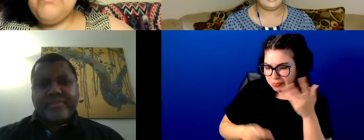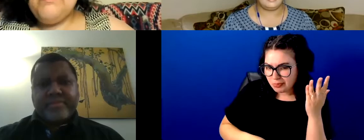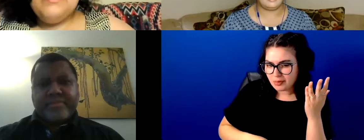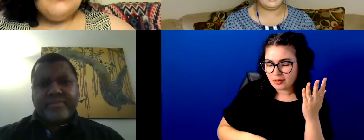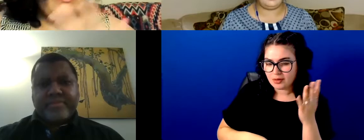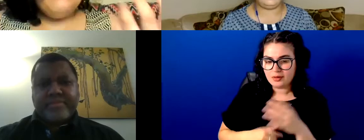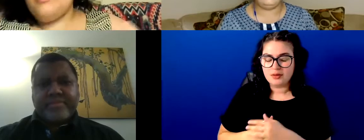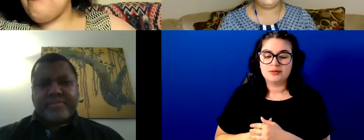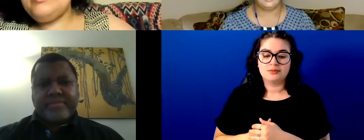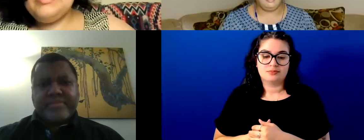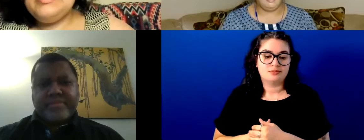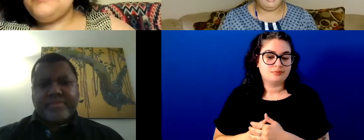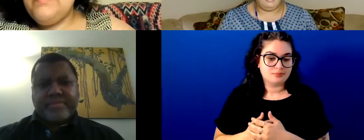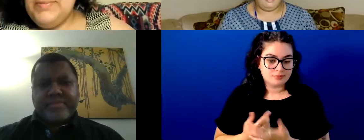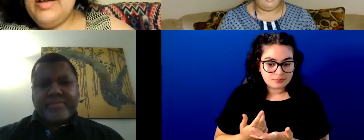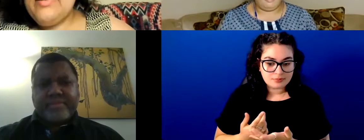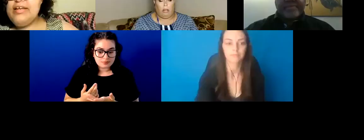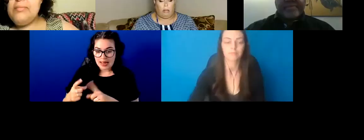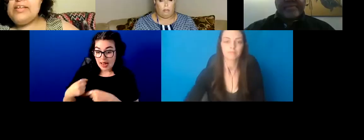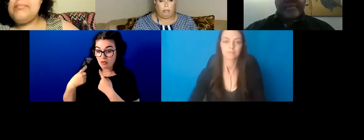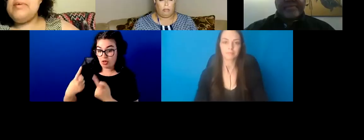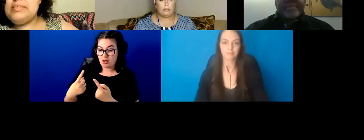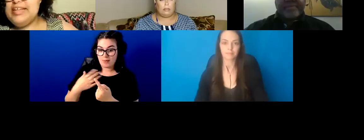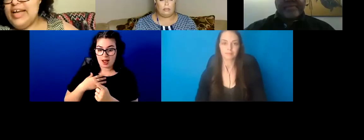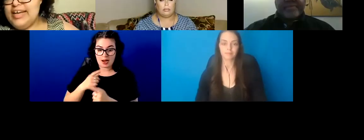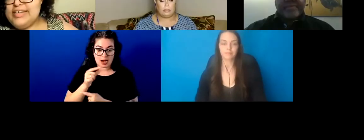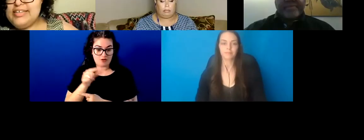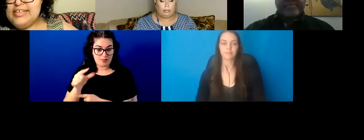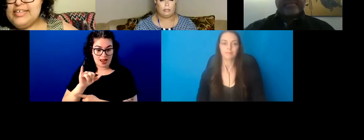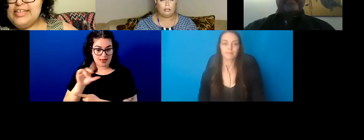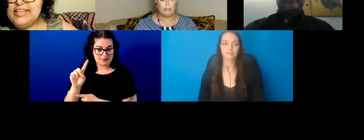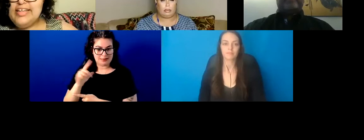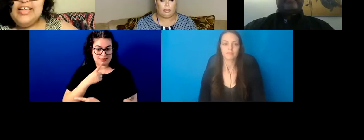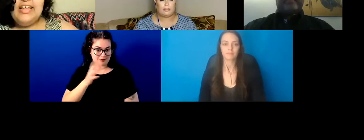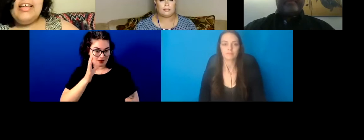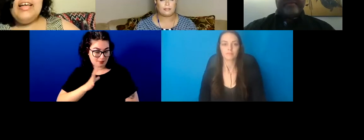my like government IDs been female? Because I must be lying.